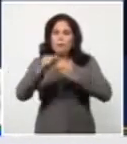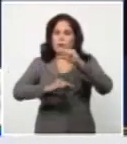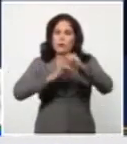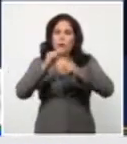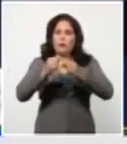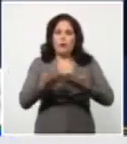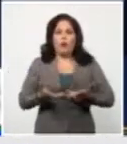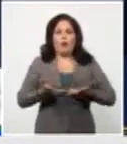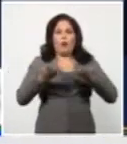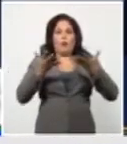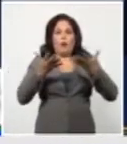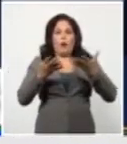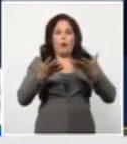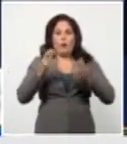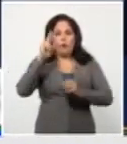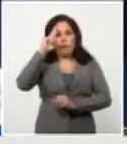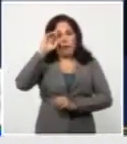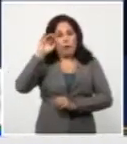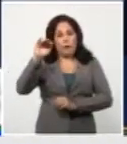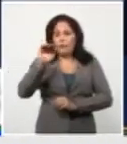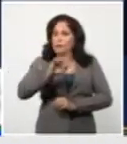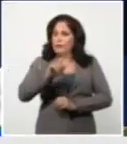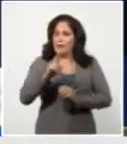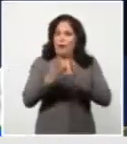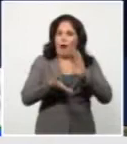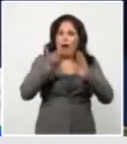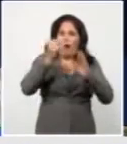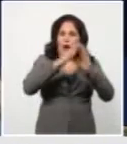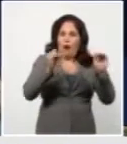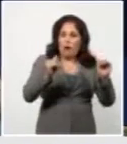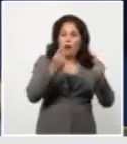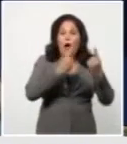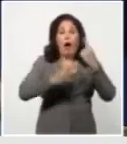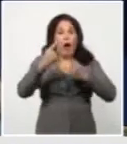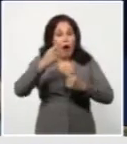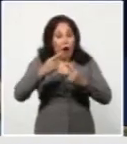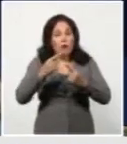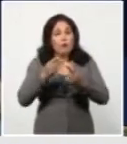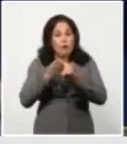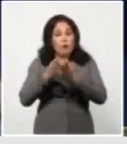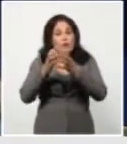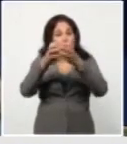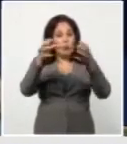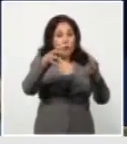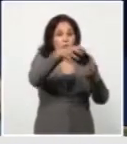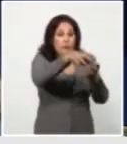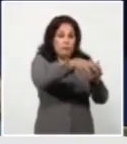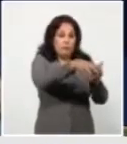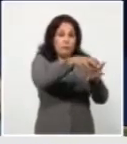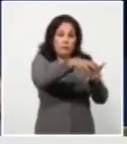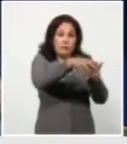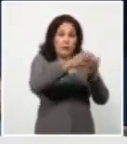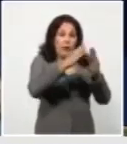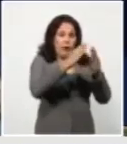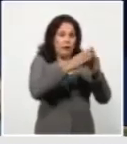that 85% of the diagnosed cases in Cuba have recovered. Some of them